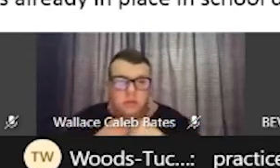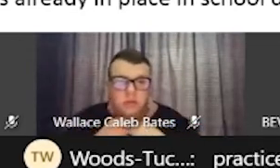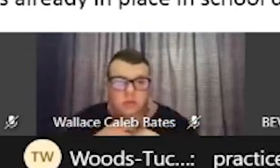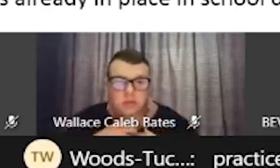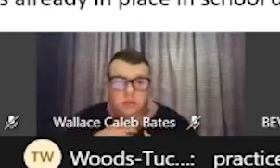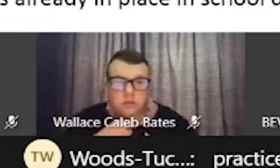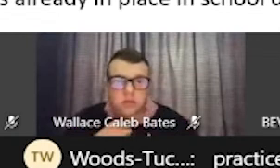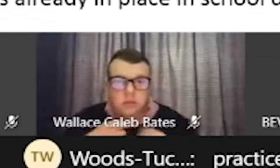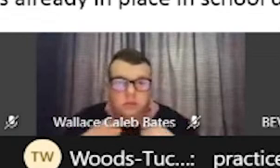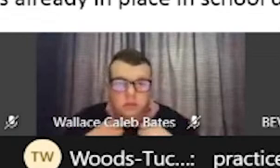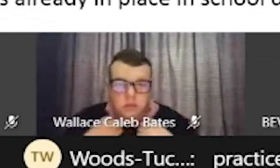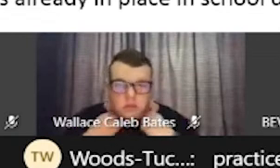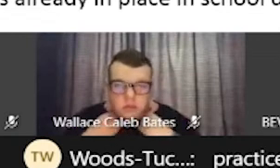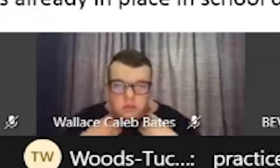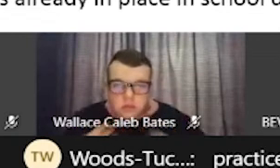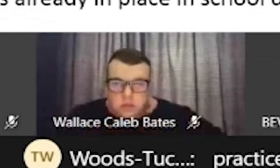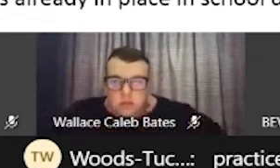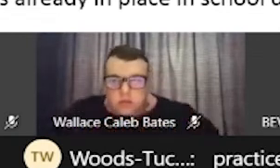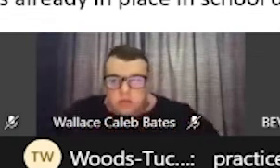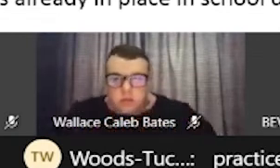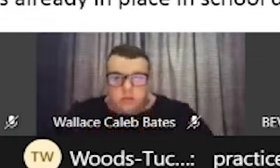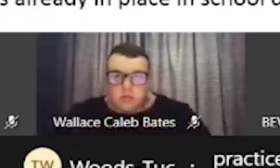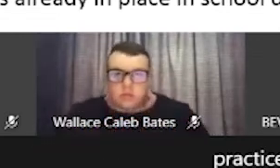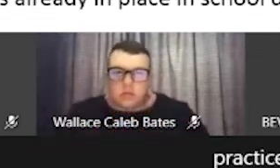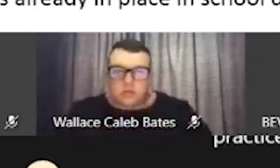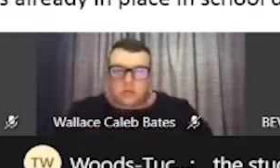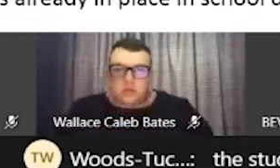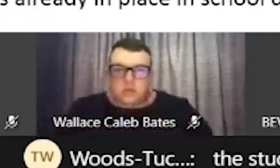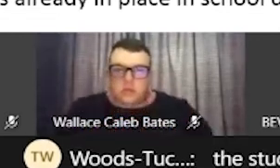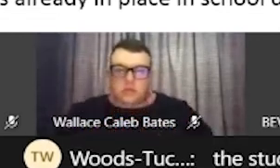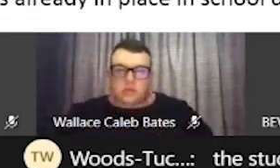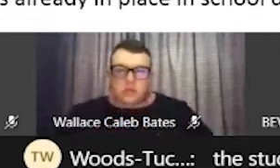of their entire student body, whether the students,